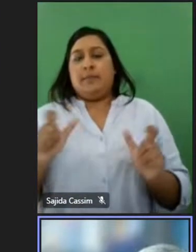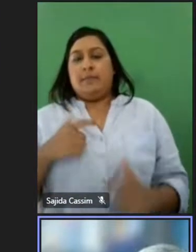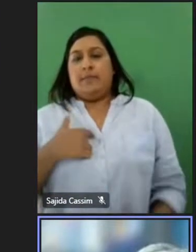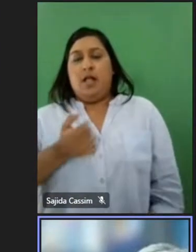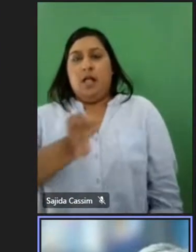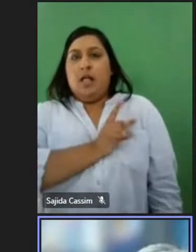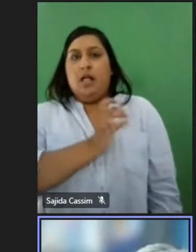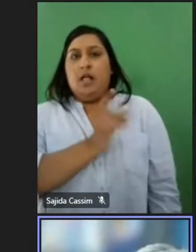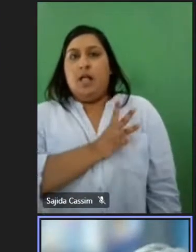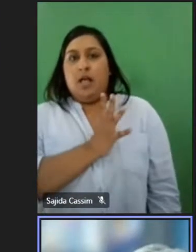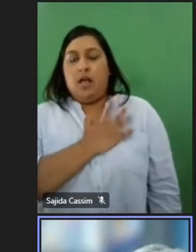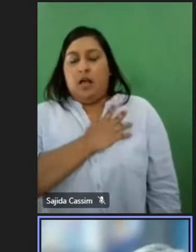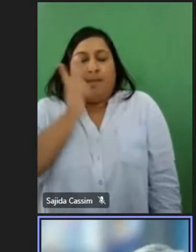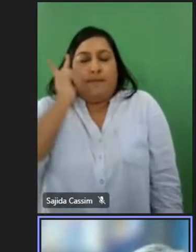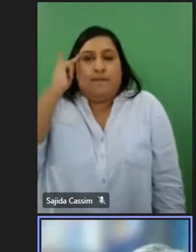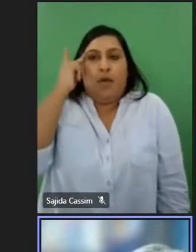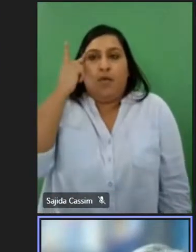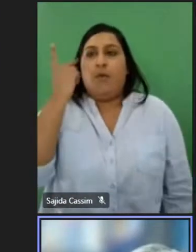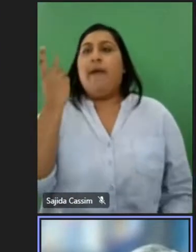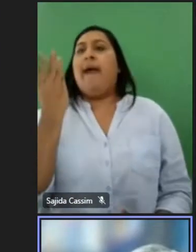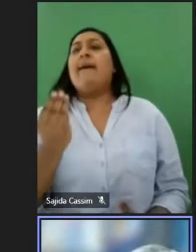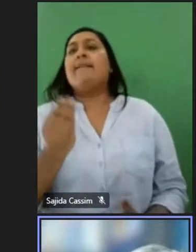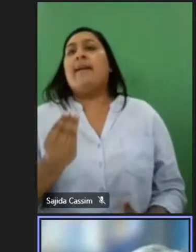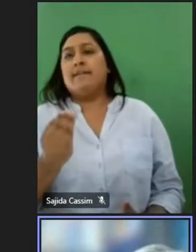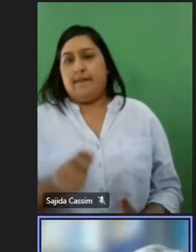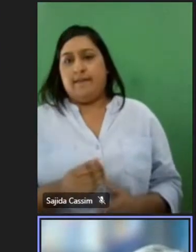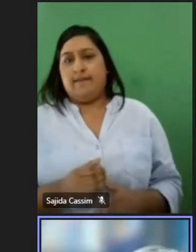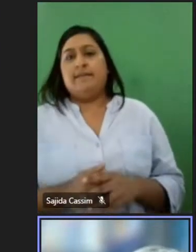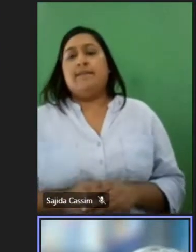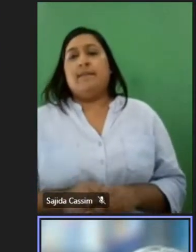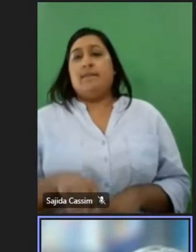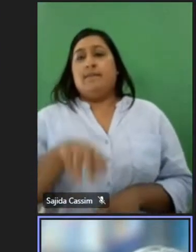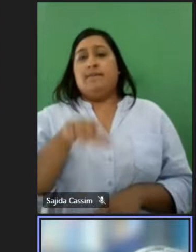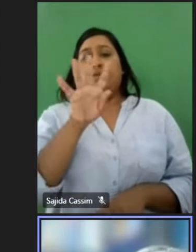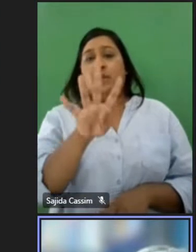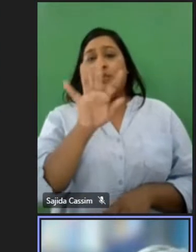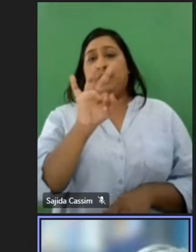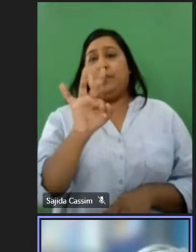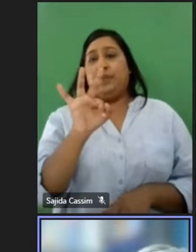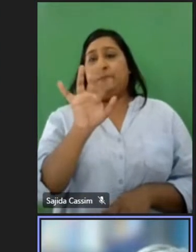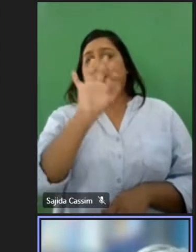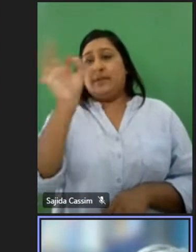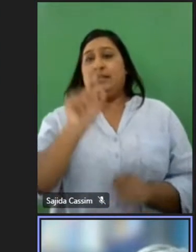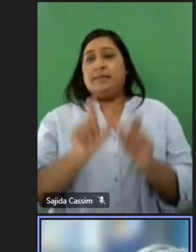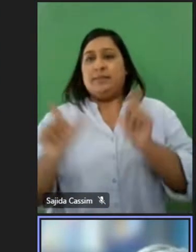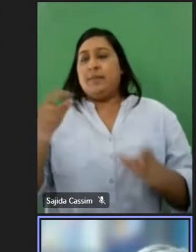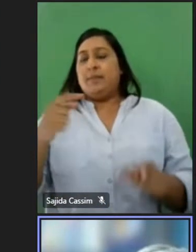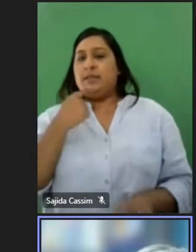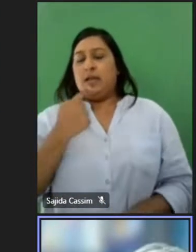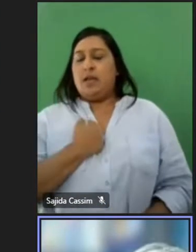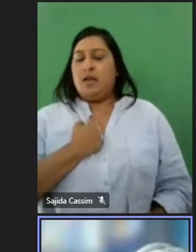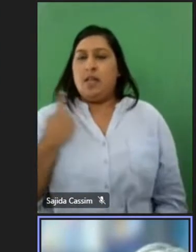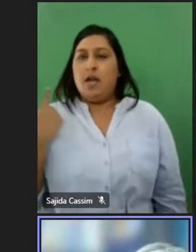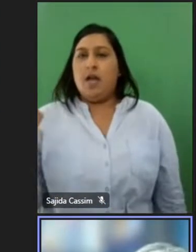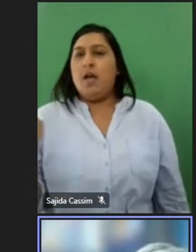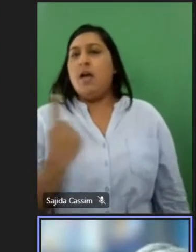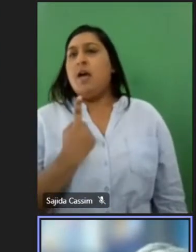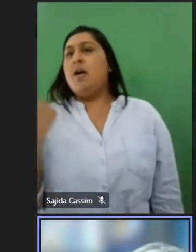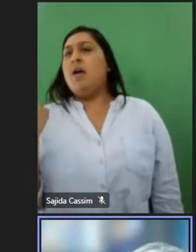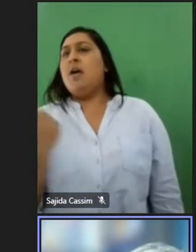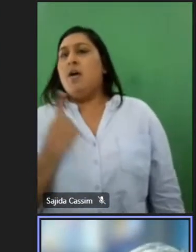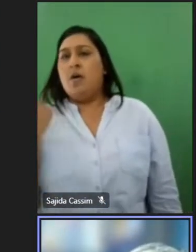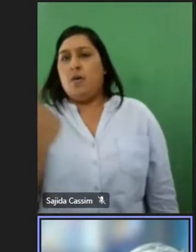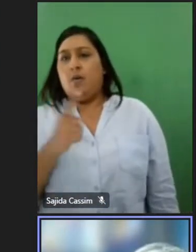and 42% reported being lonely. often due to limited social interaction, as many